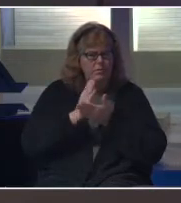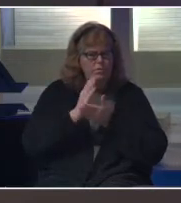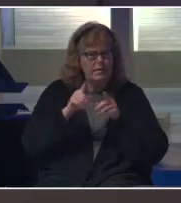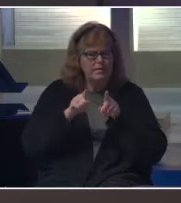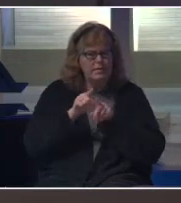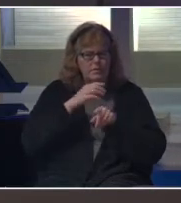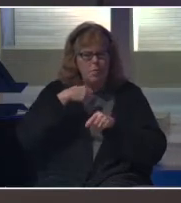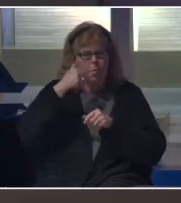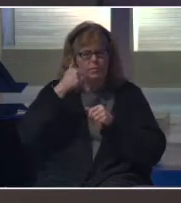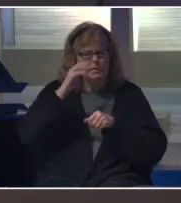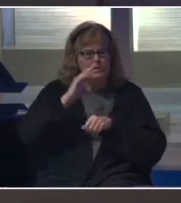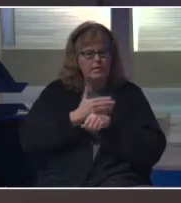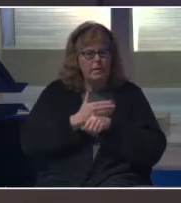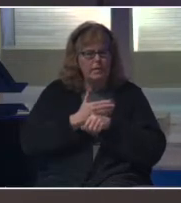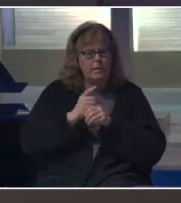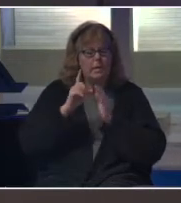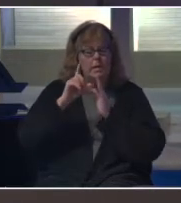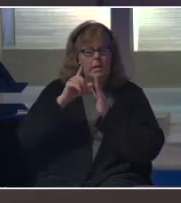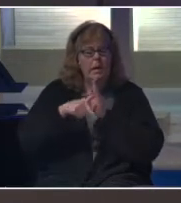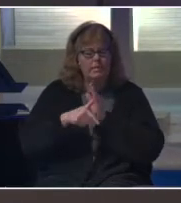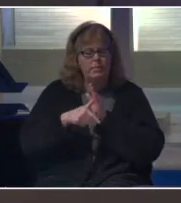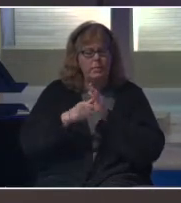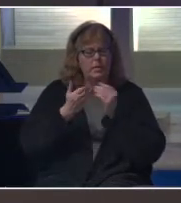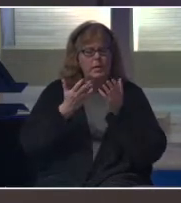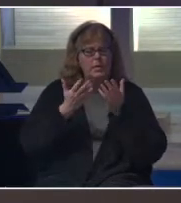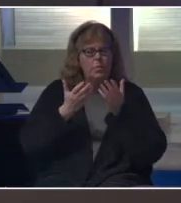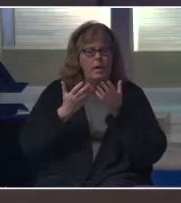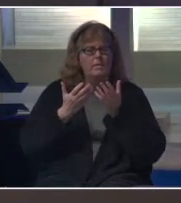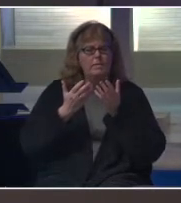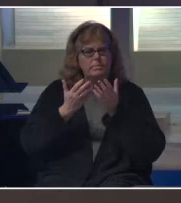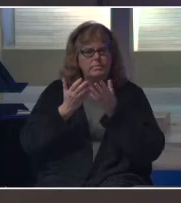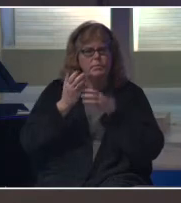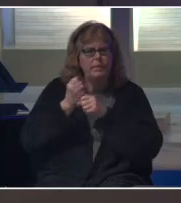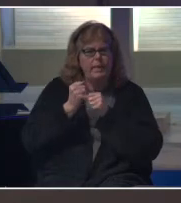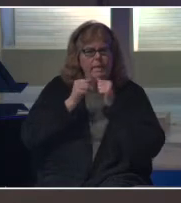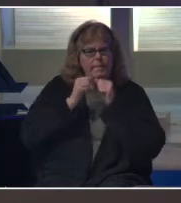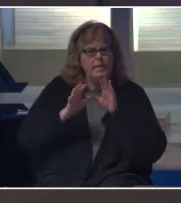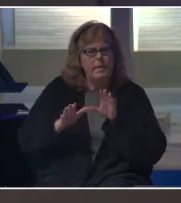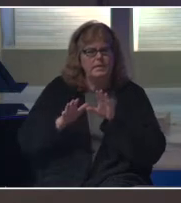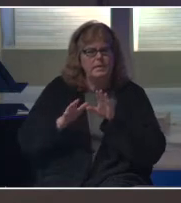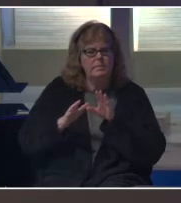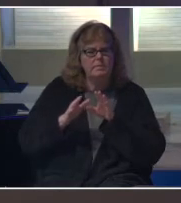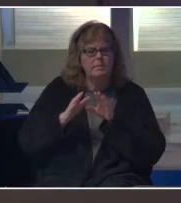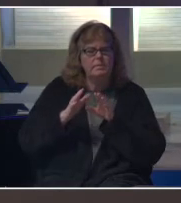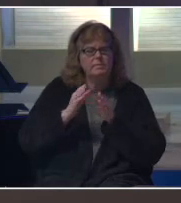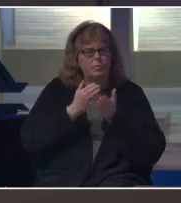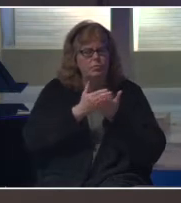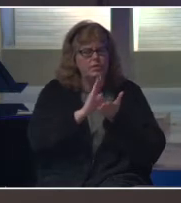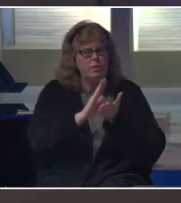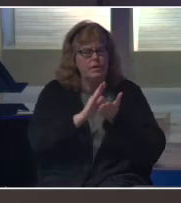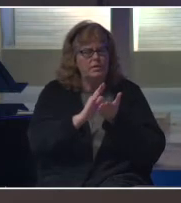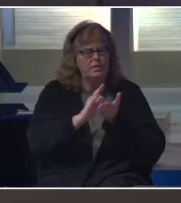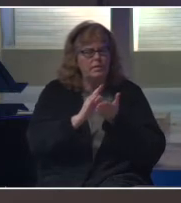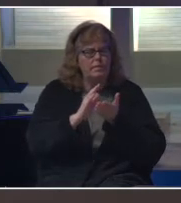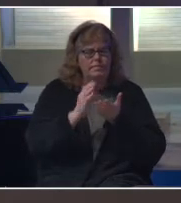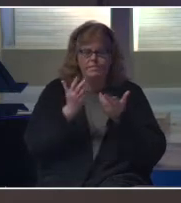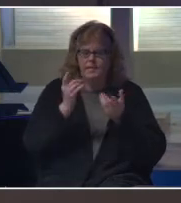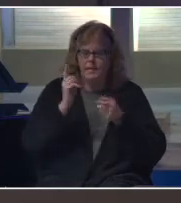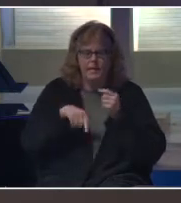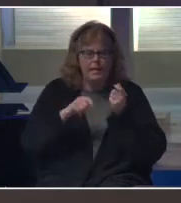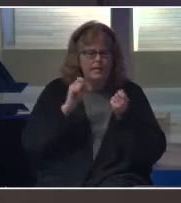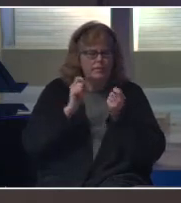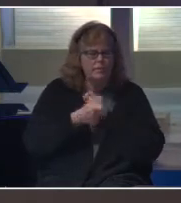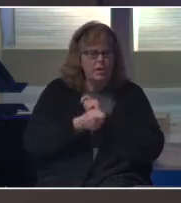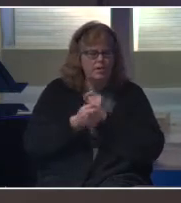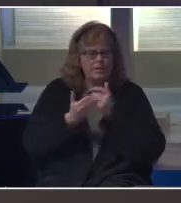son. And afterward, as you know, when he wanted to inherit this blessing, he was rejected. He could bring about no change of